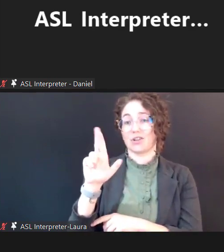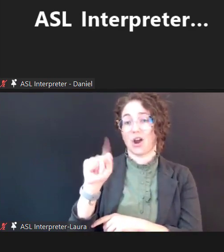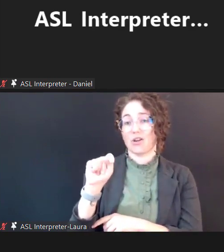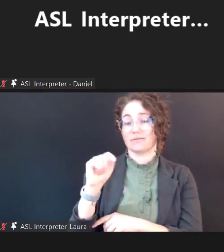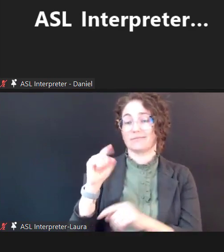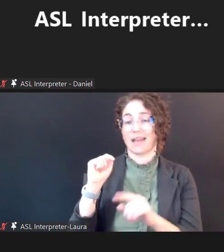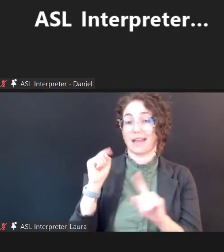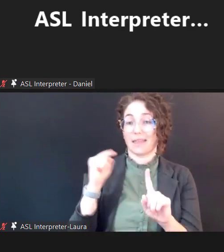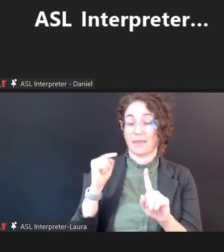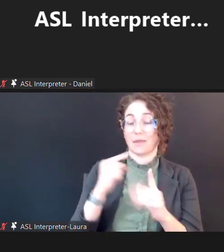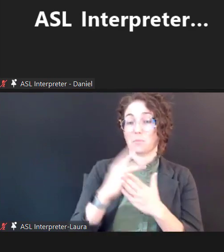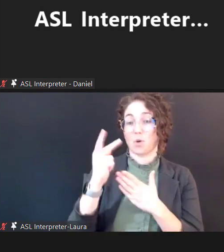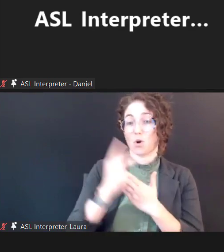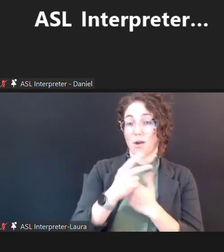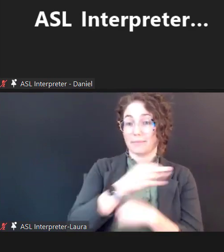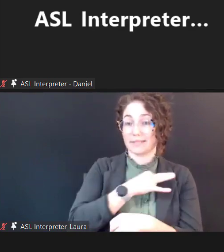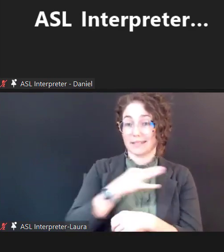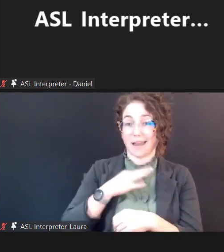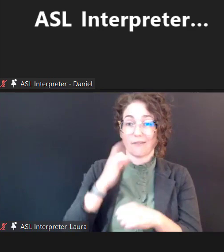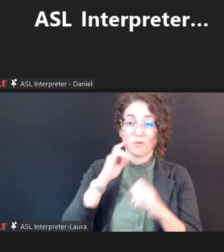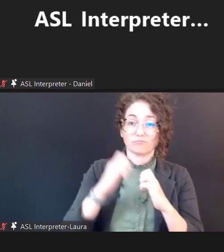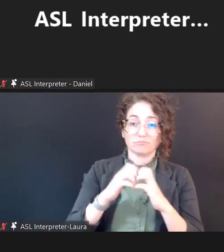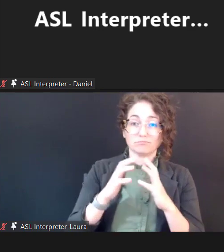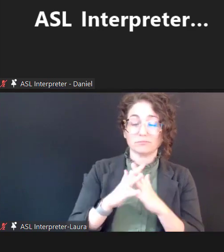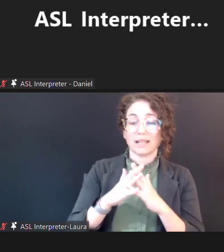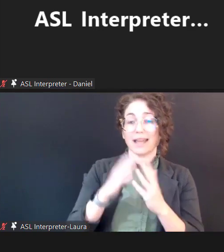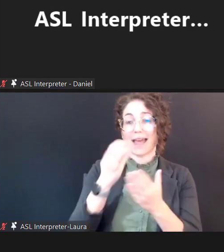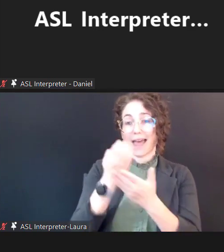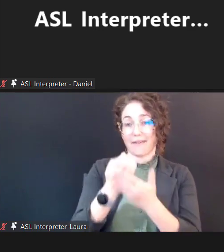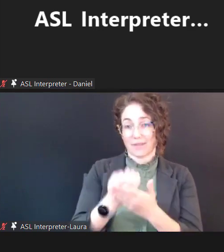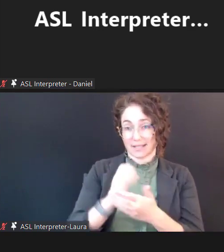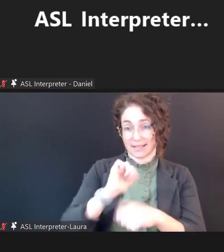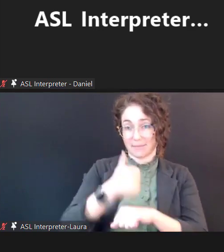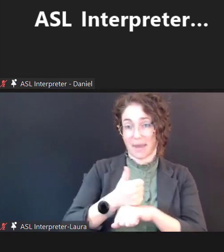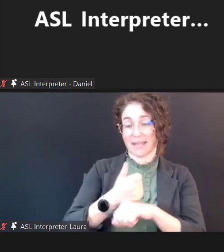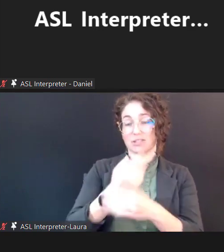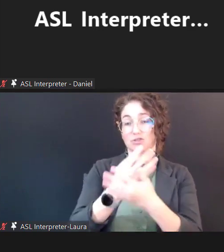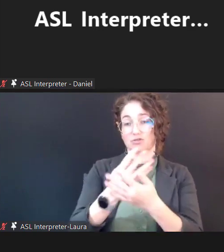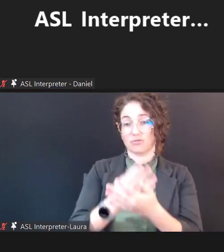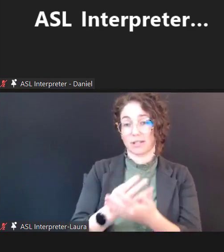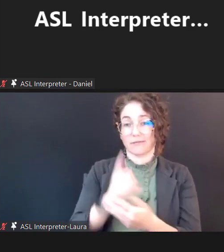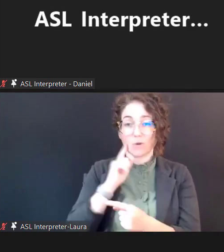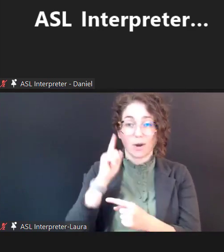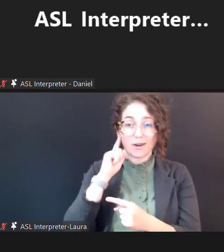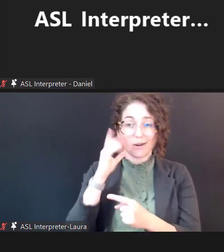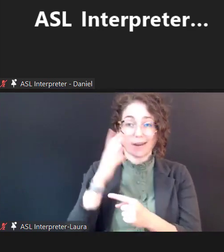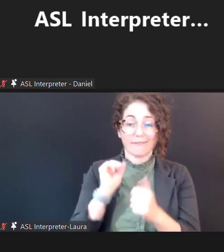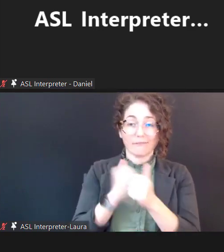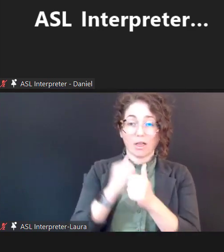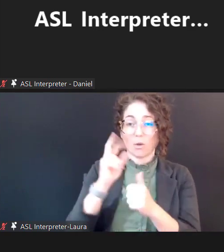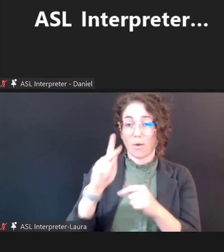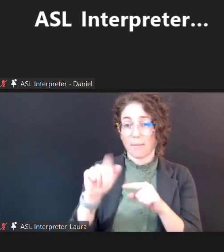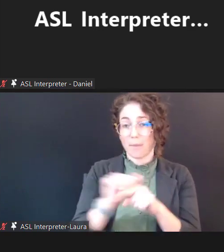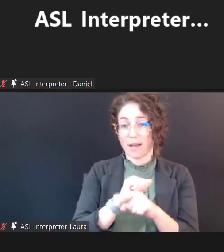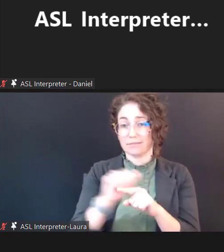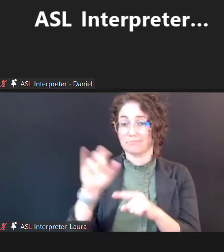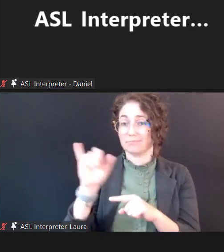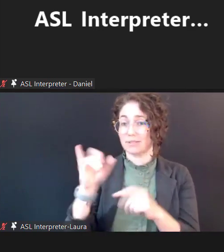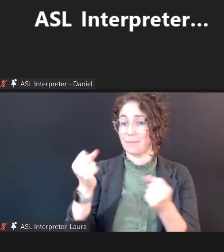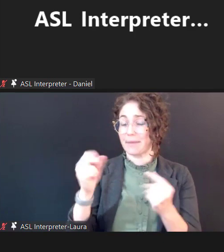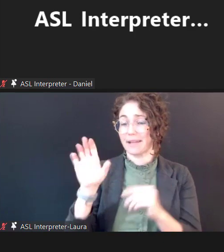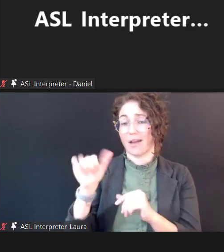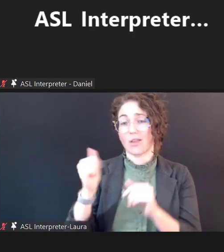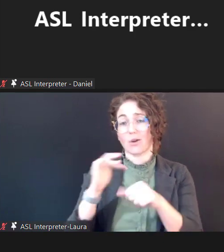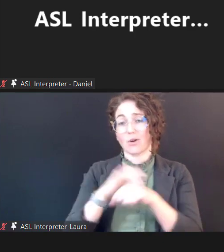staff in implementing evidence-based hearing screening and follow-up practices, as well as with many other early care